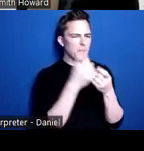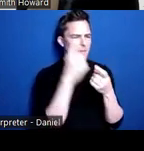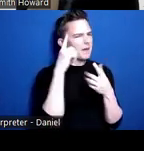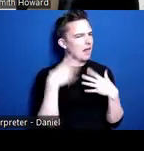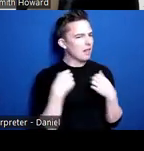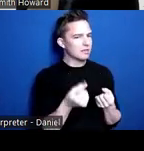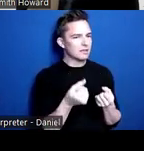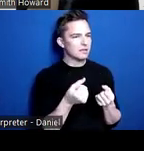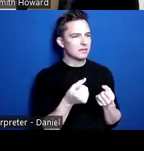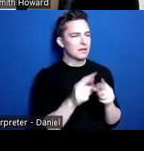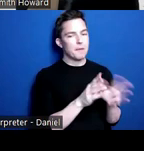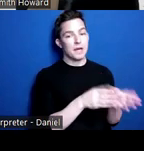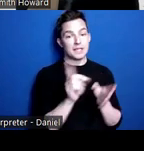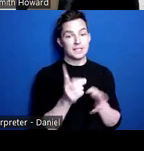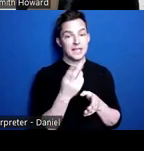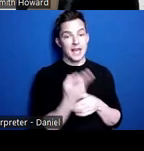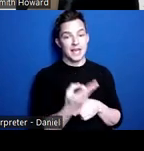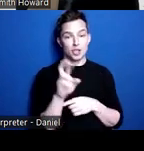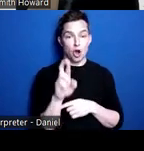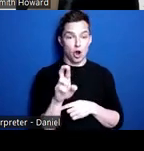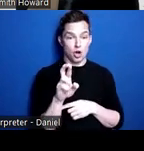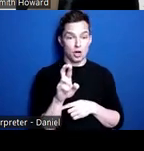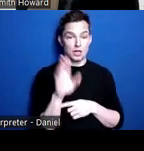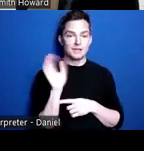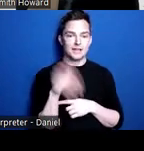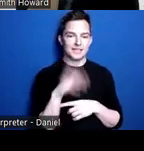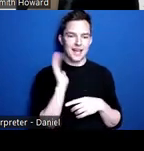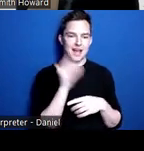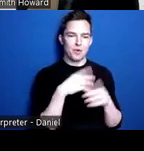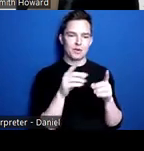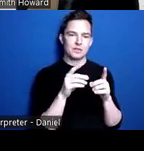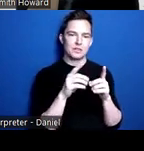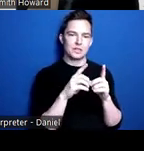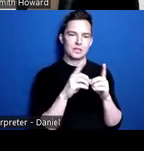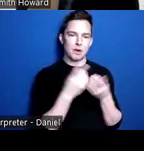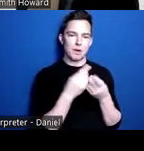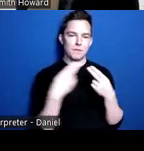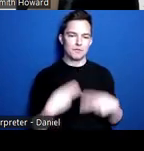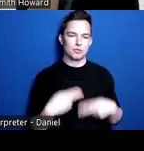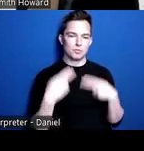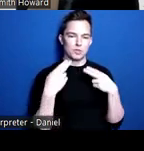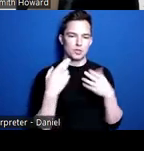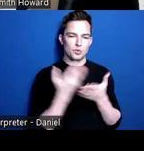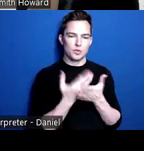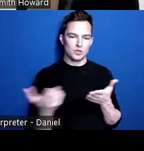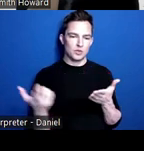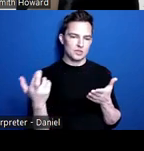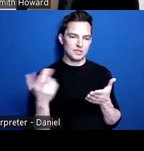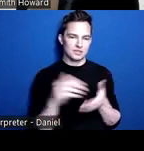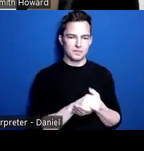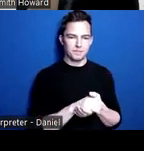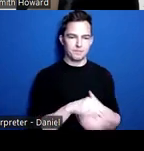whereas DHR is our Department of Human Resources,